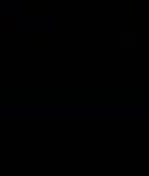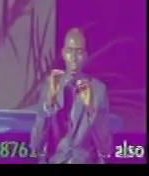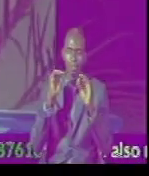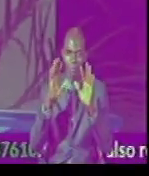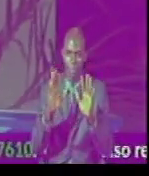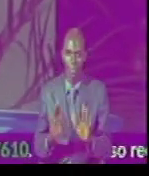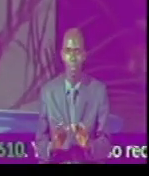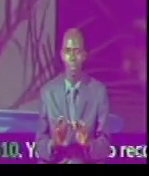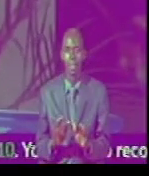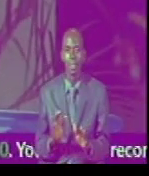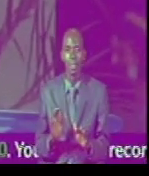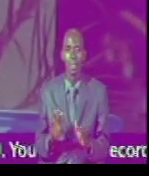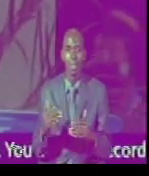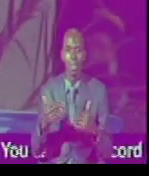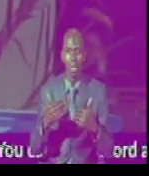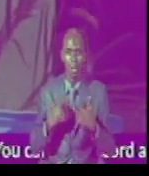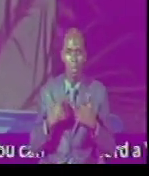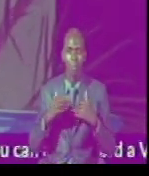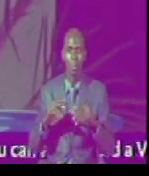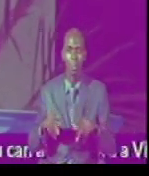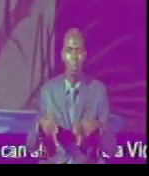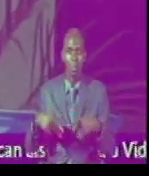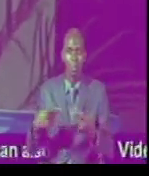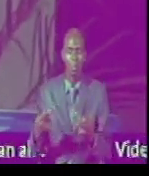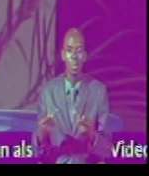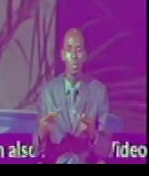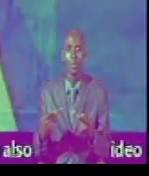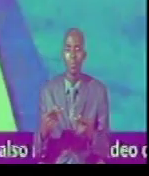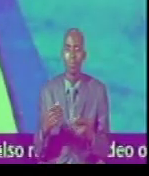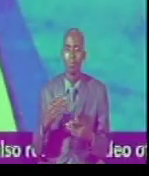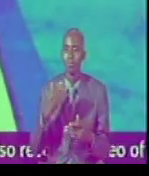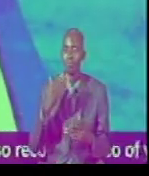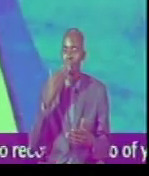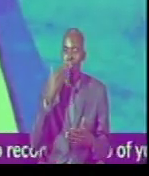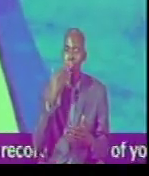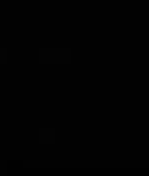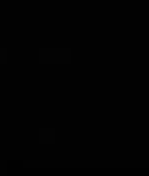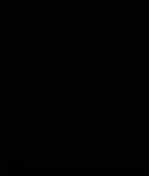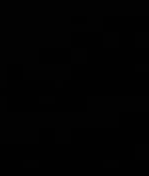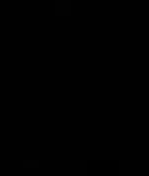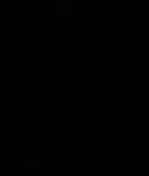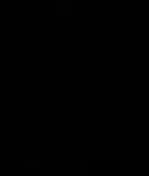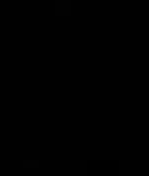has provided sumptuous meal for you tonight.